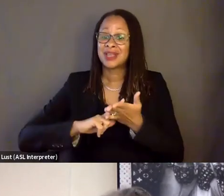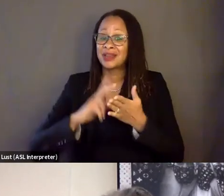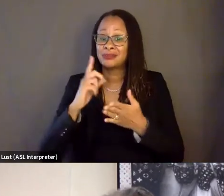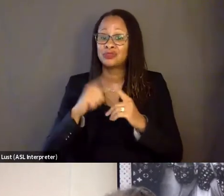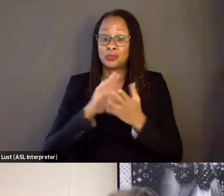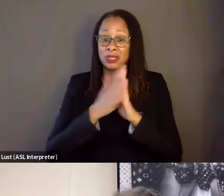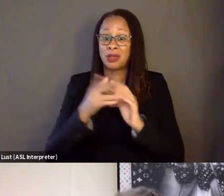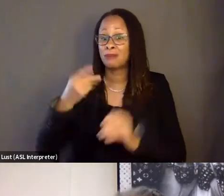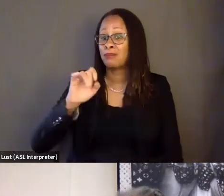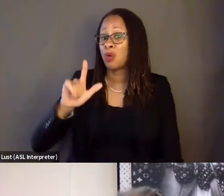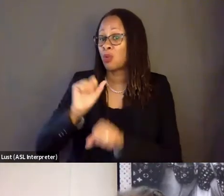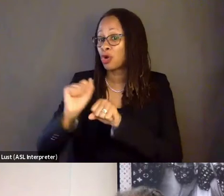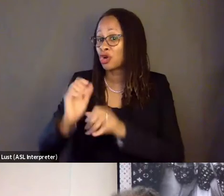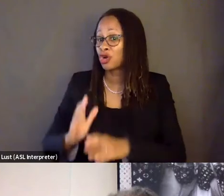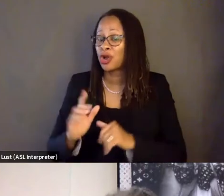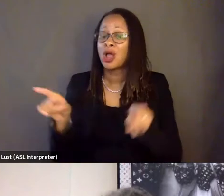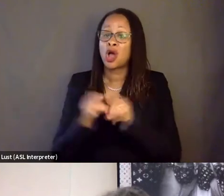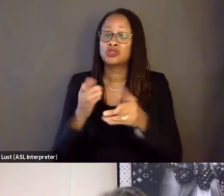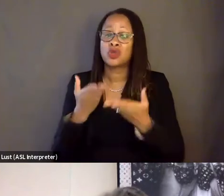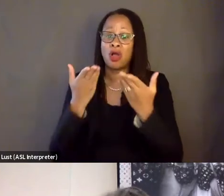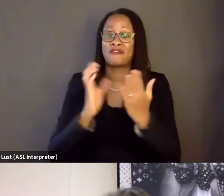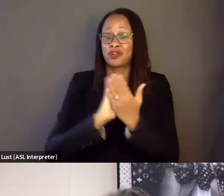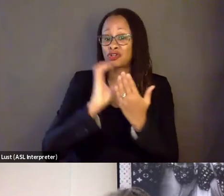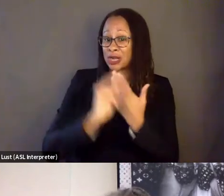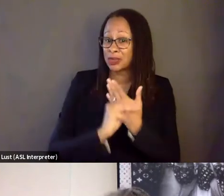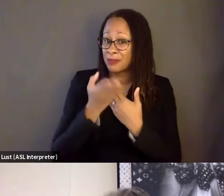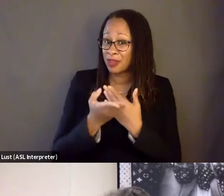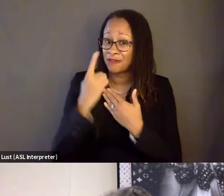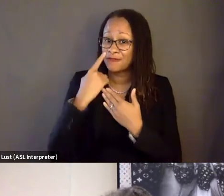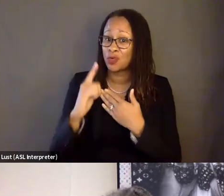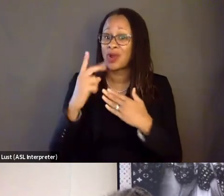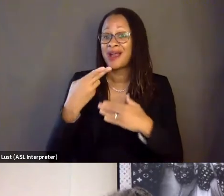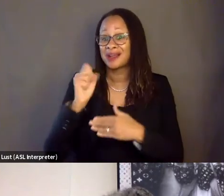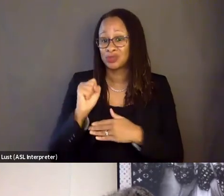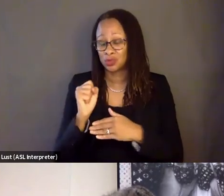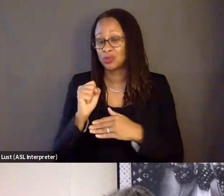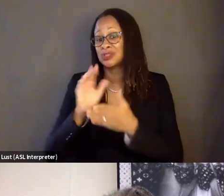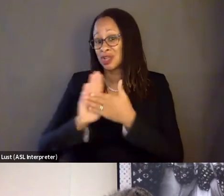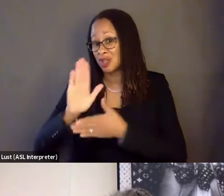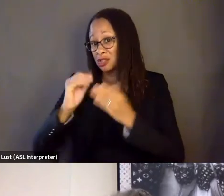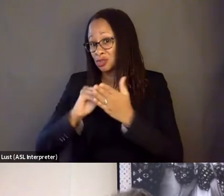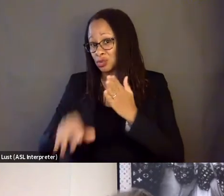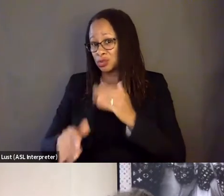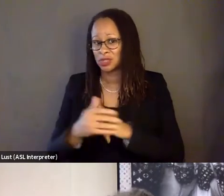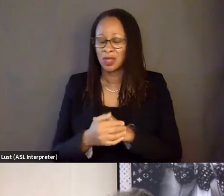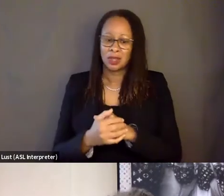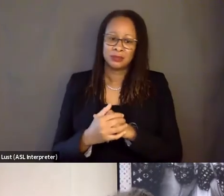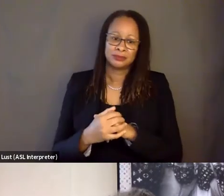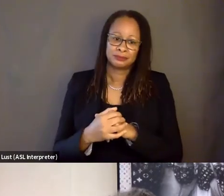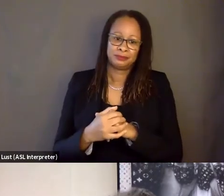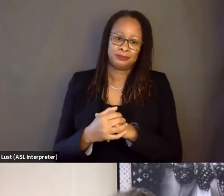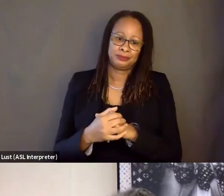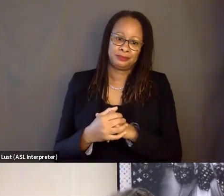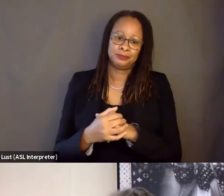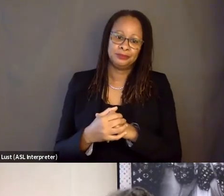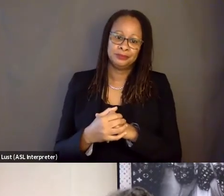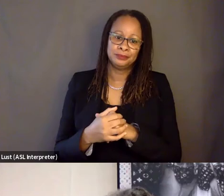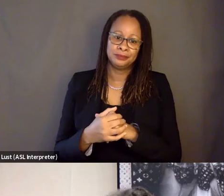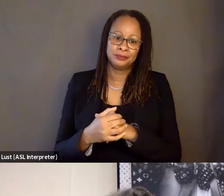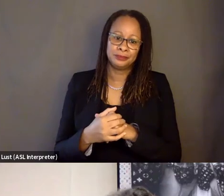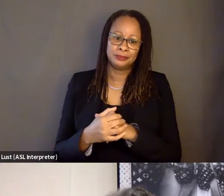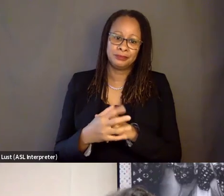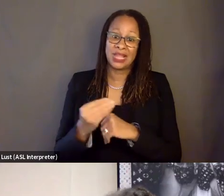become a poll worker, but we also offer curriculums there for high school and college students. And